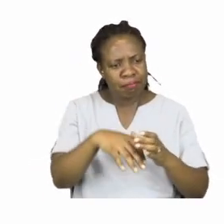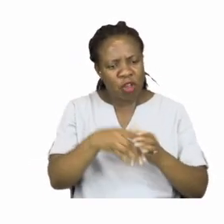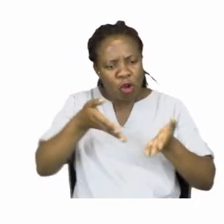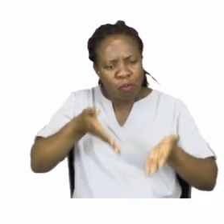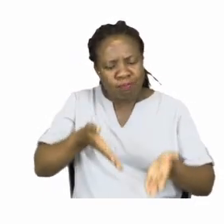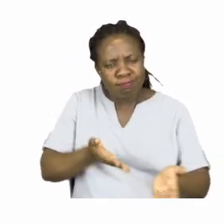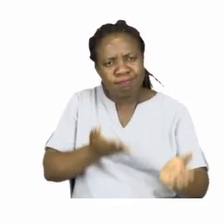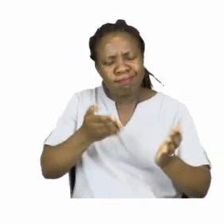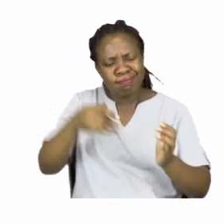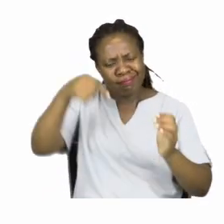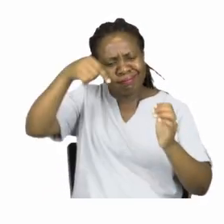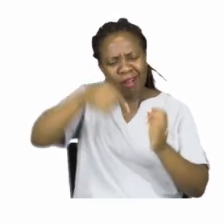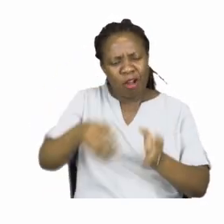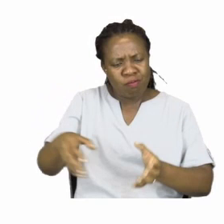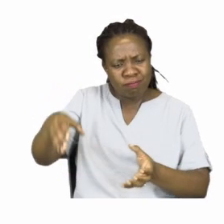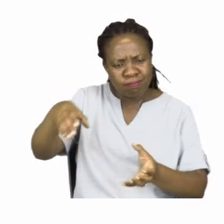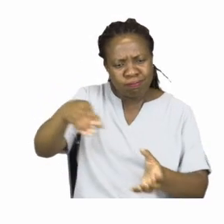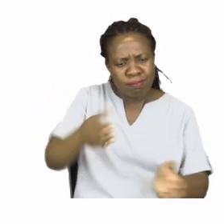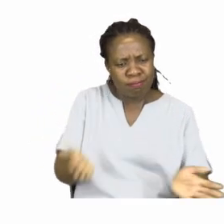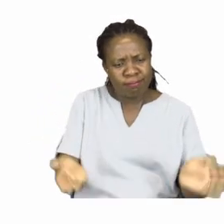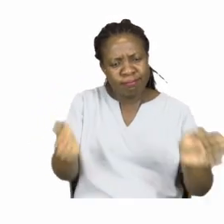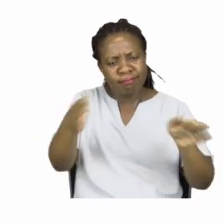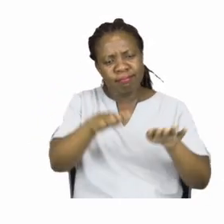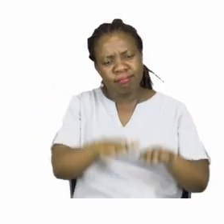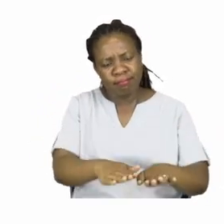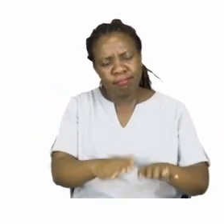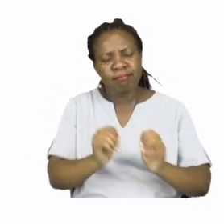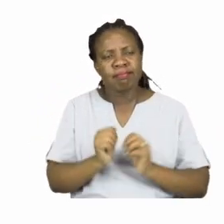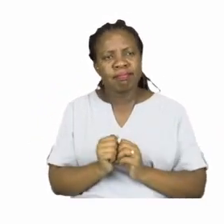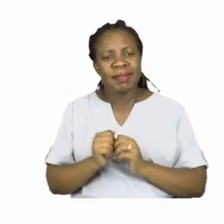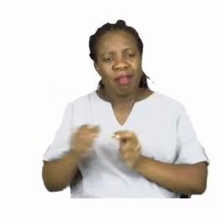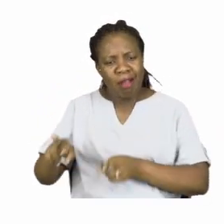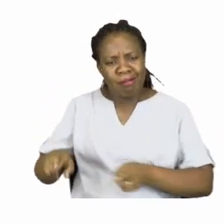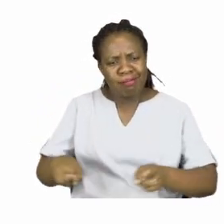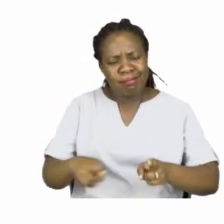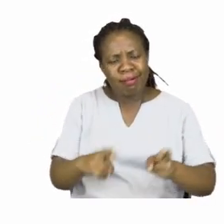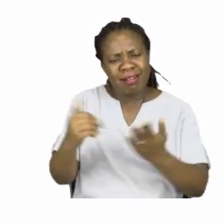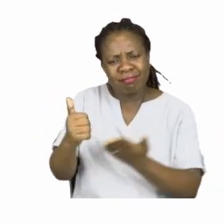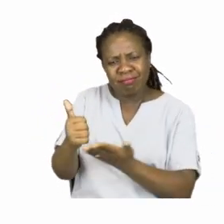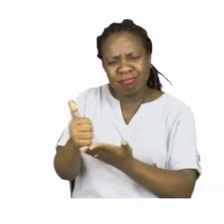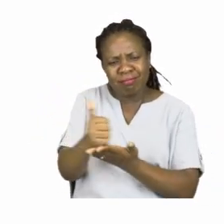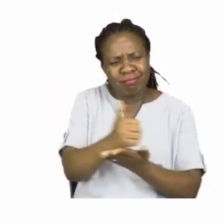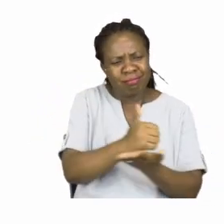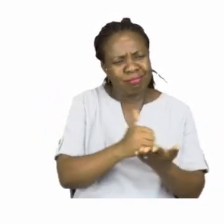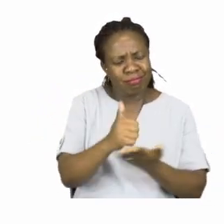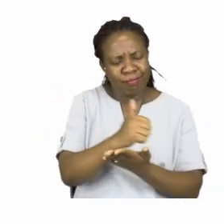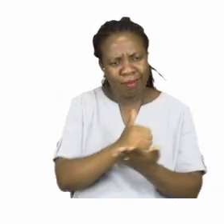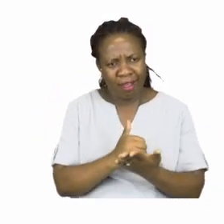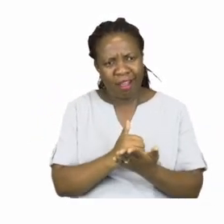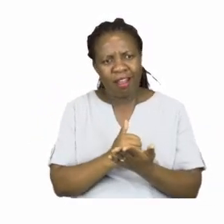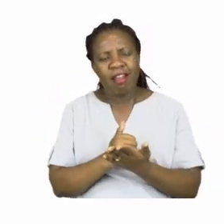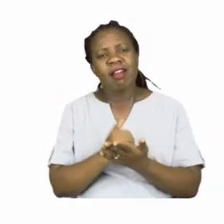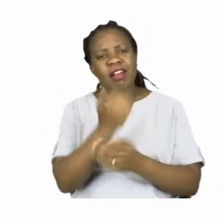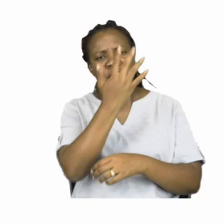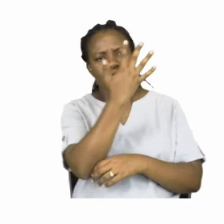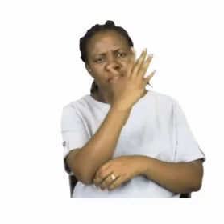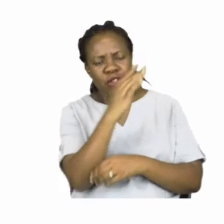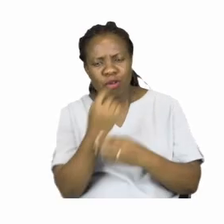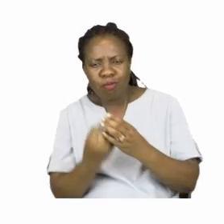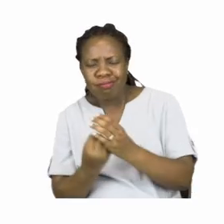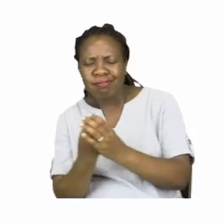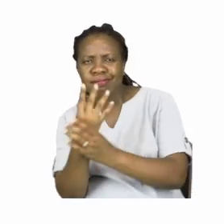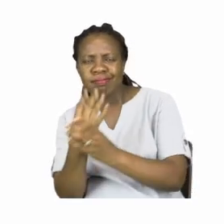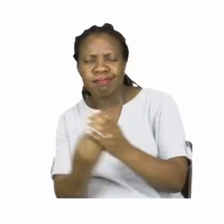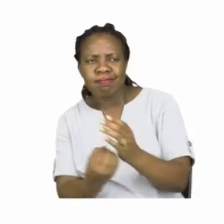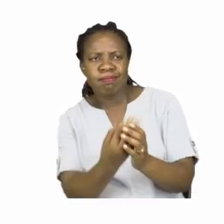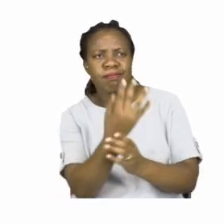holes. They cleaned up the river and they also planted some trees. They